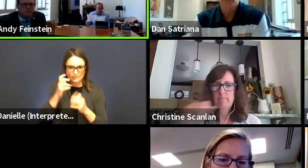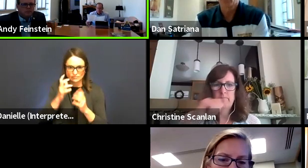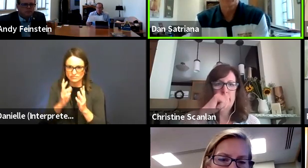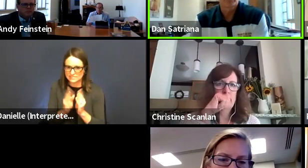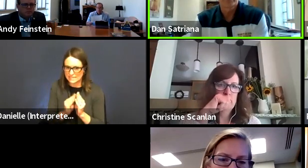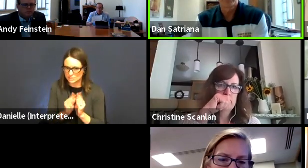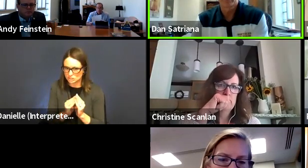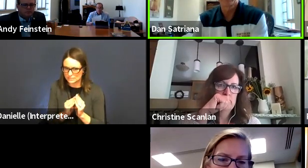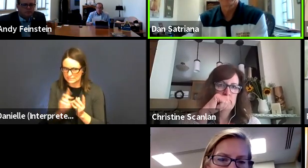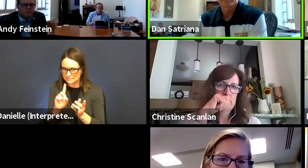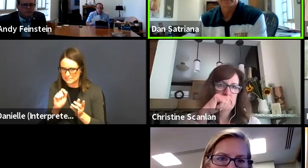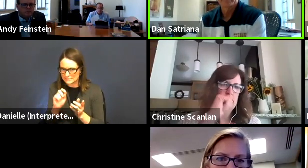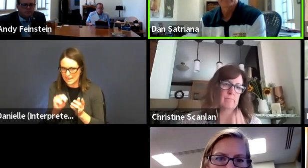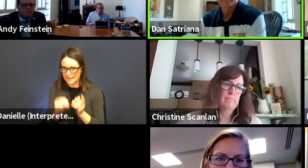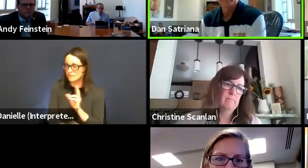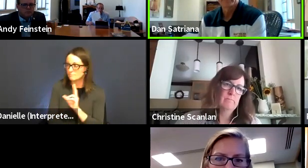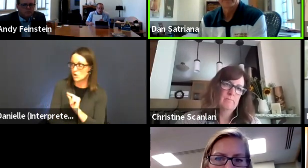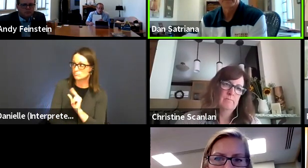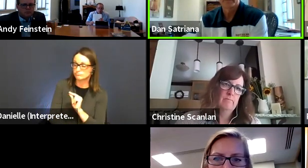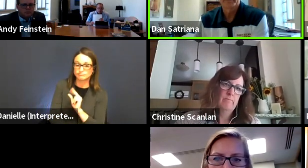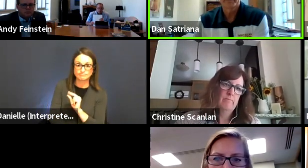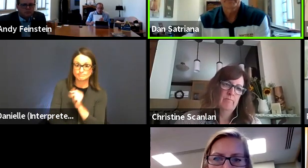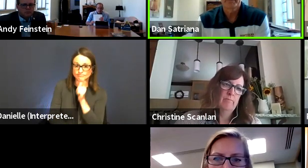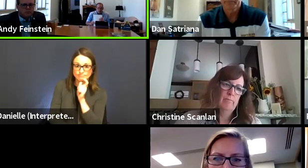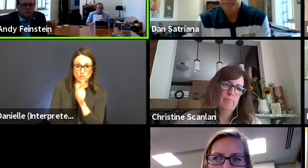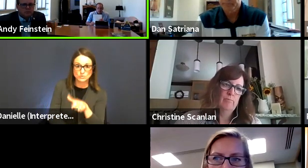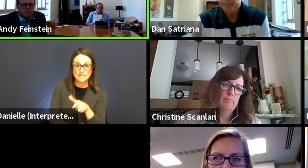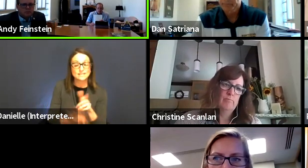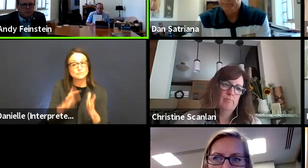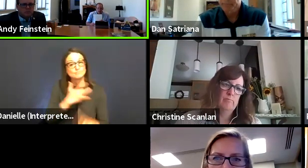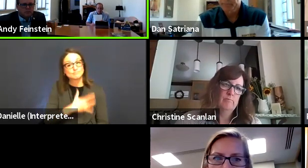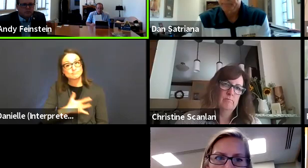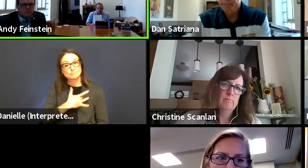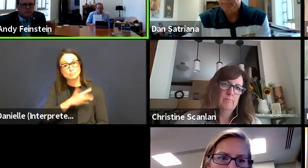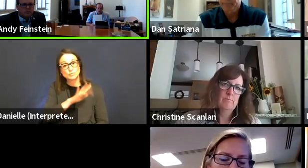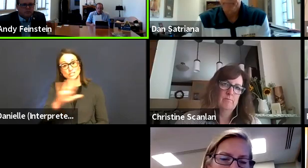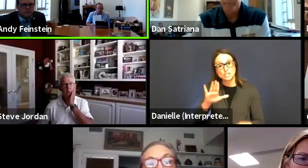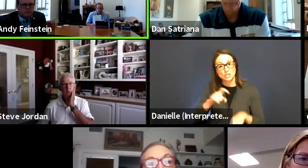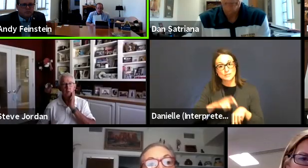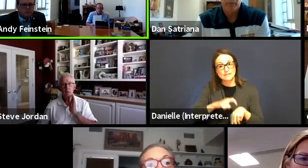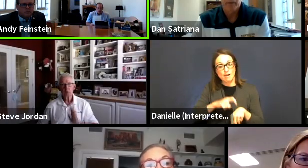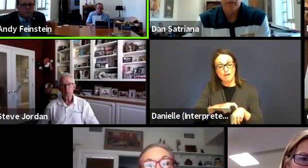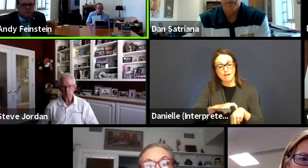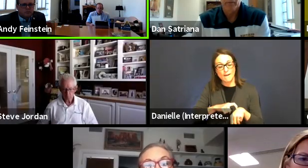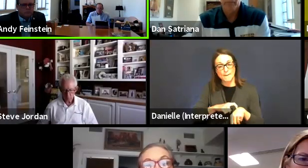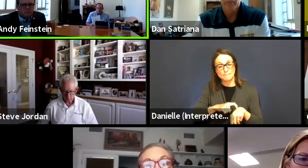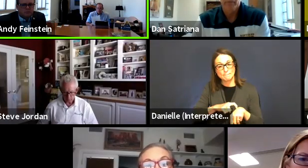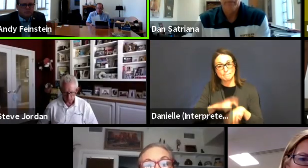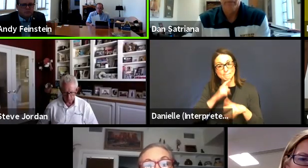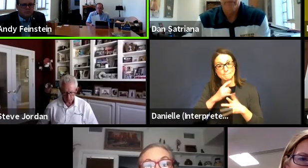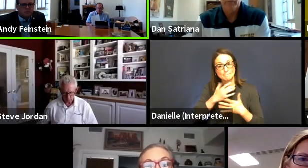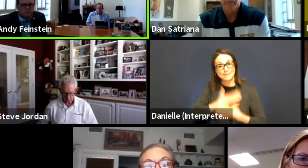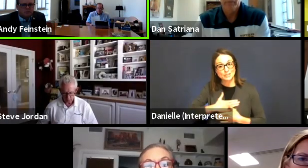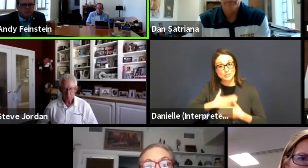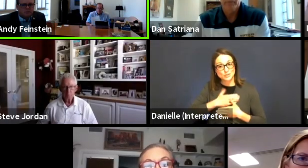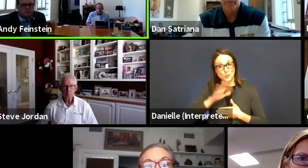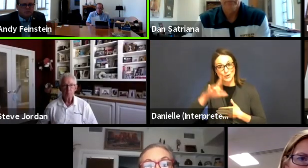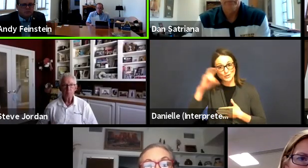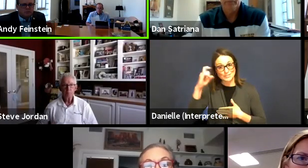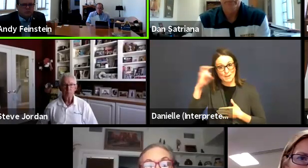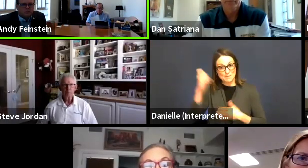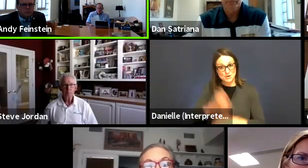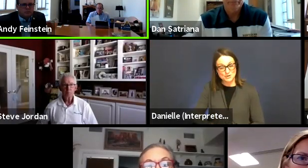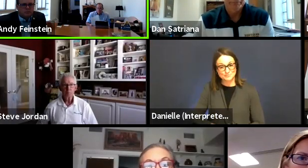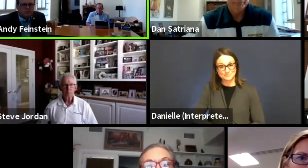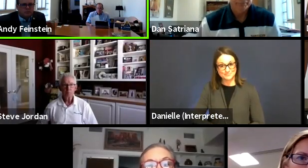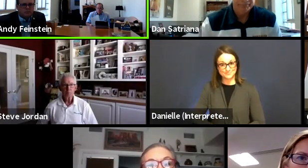Dan? Nope, we do not. Appreciate everybody's time and enjoy your summer.